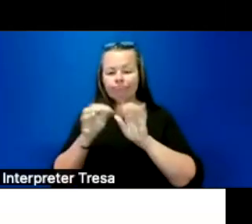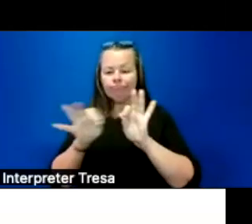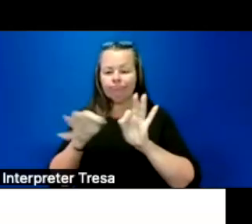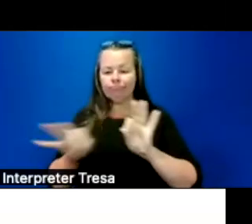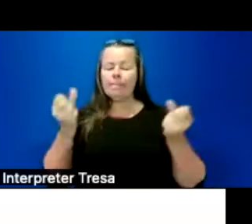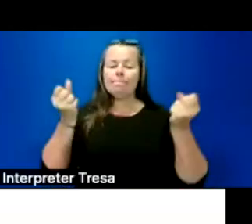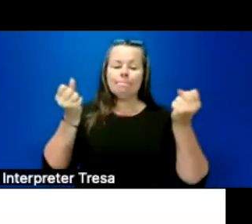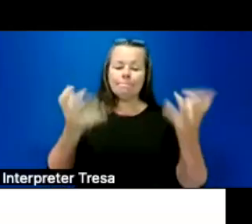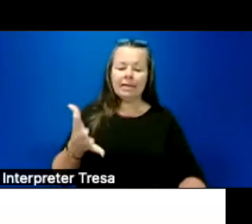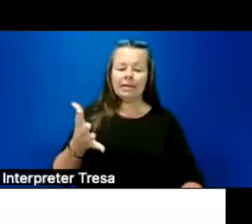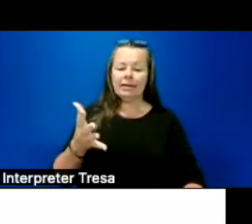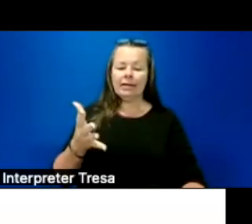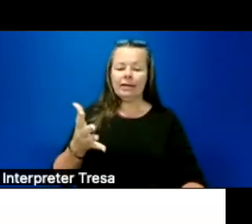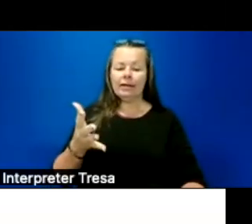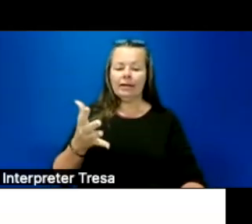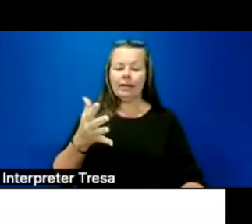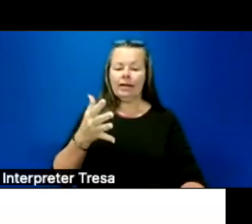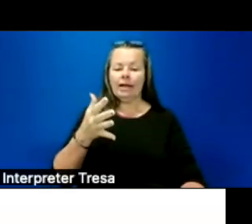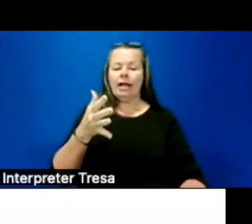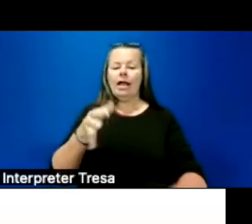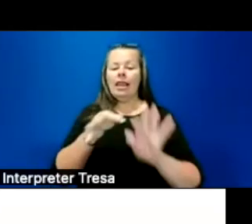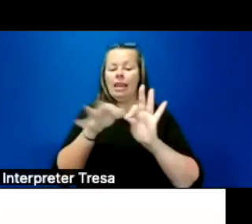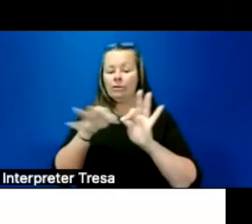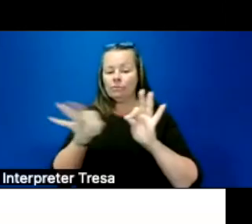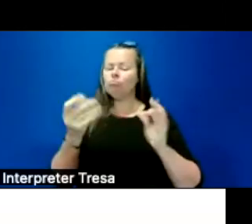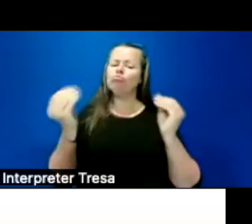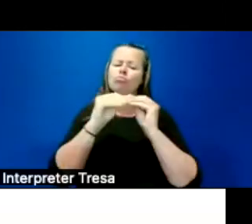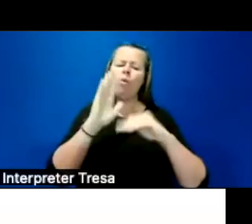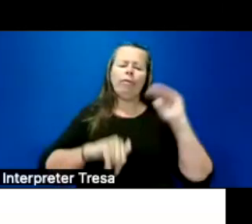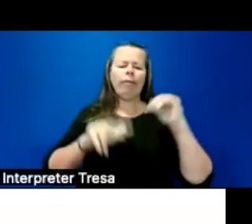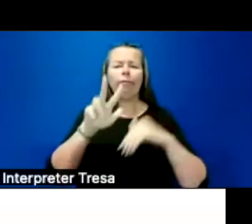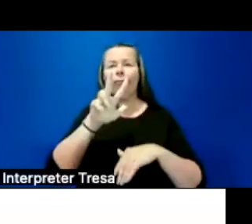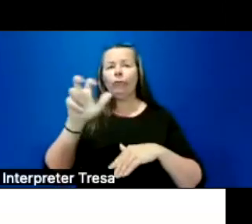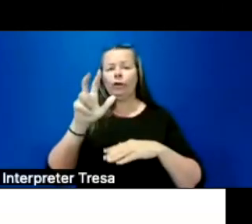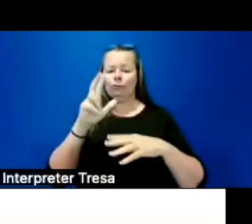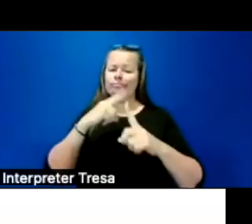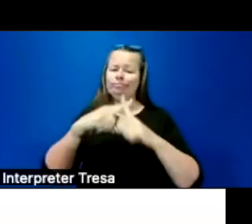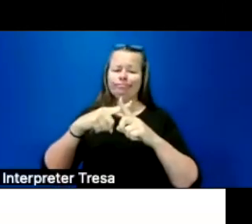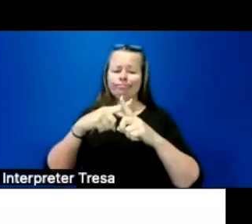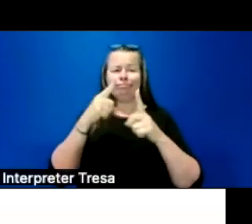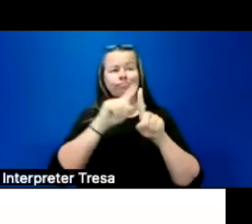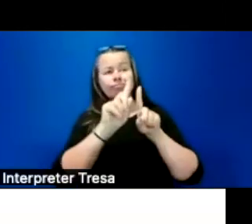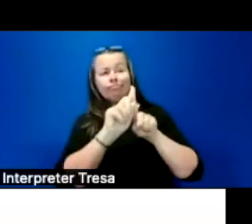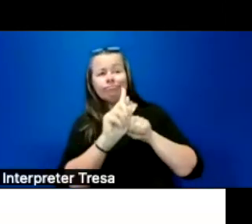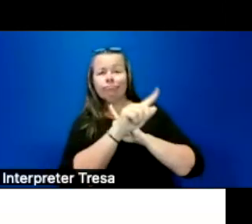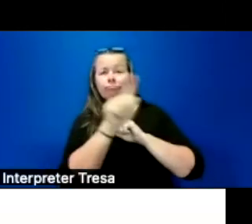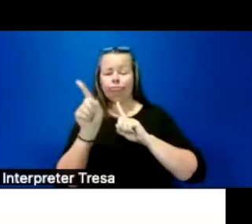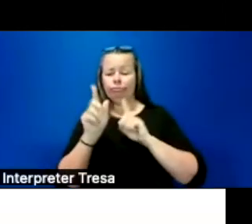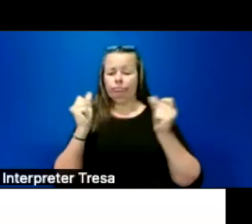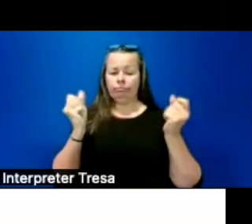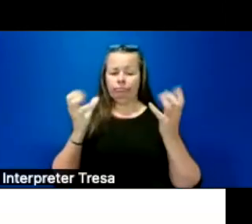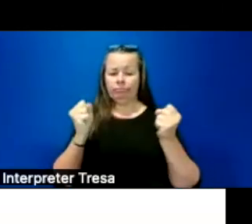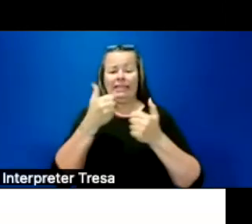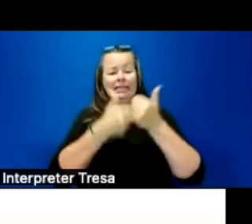think over the world, there are more than 300 different sign languages, and each region or each country,